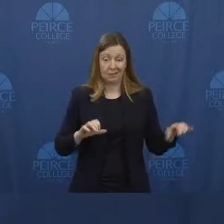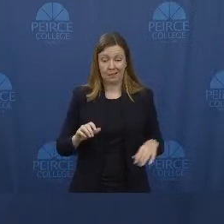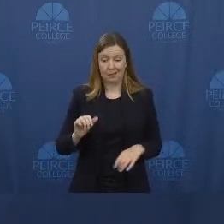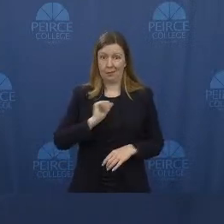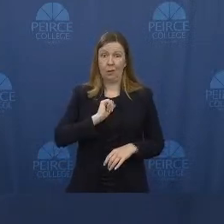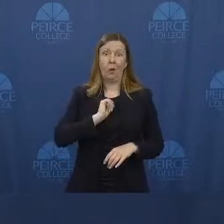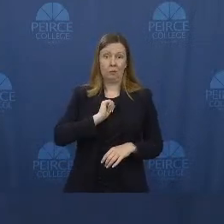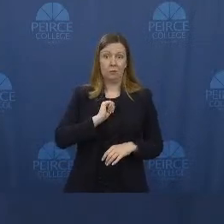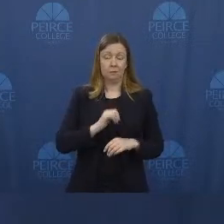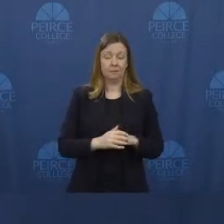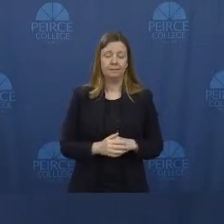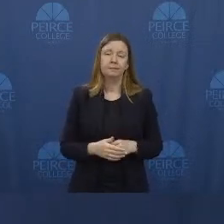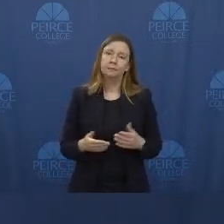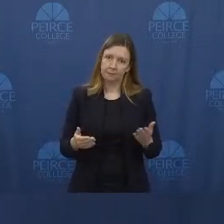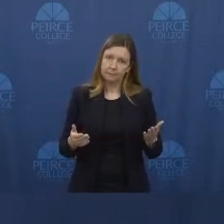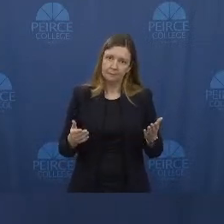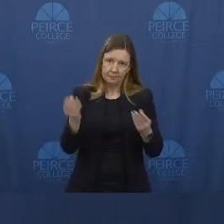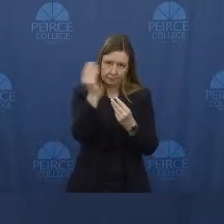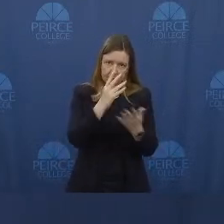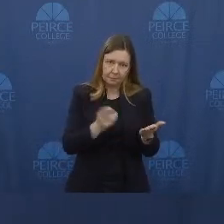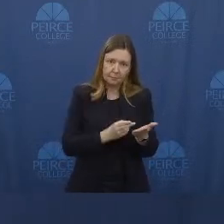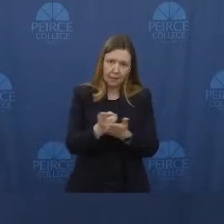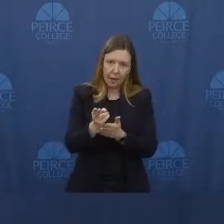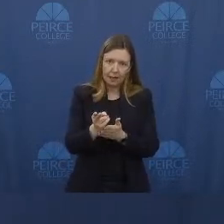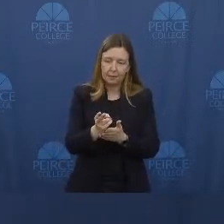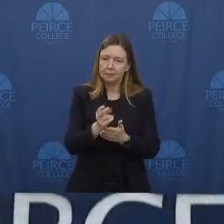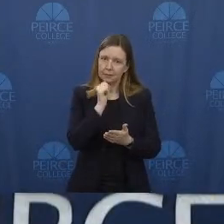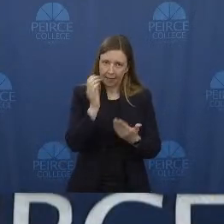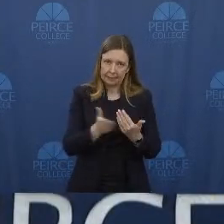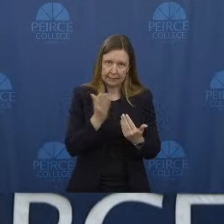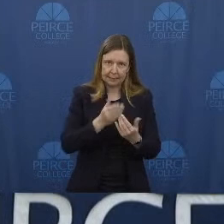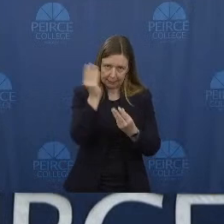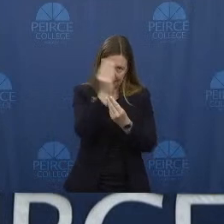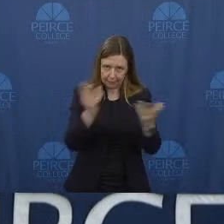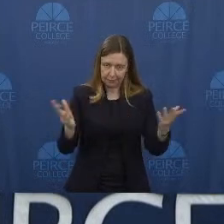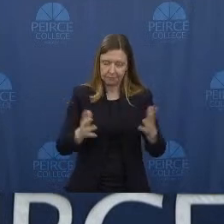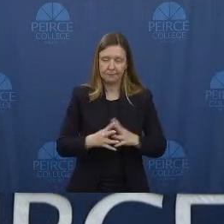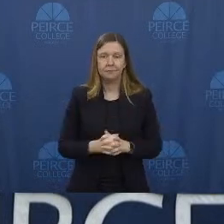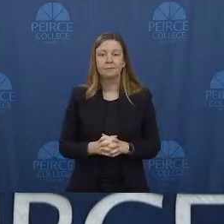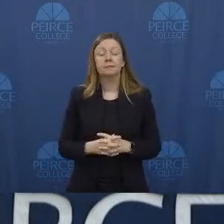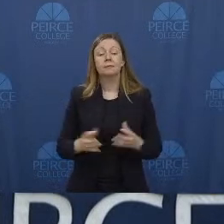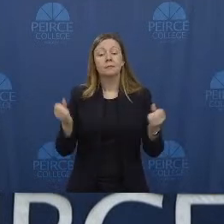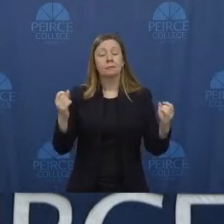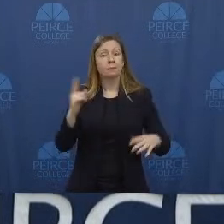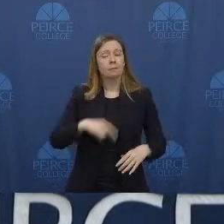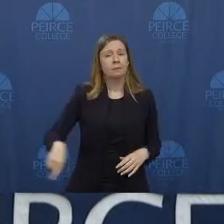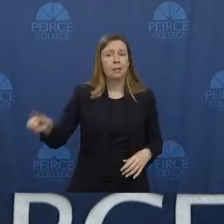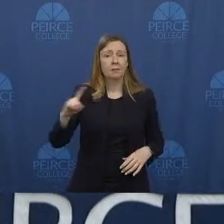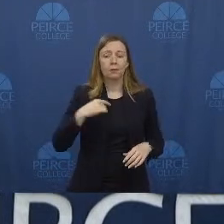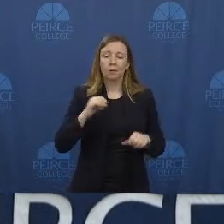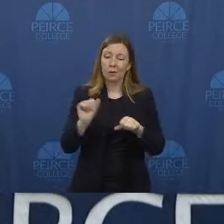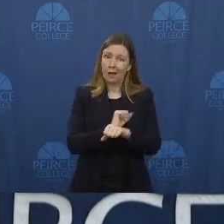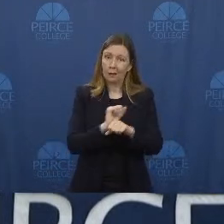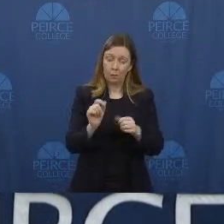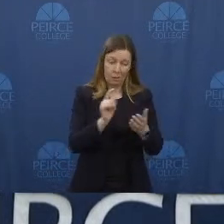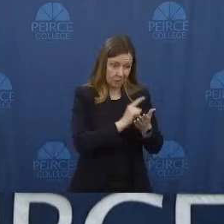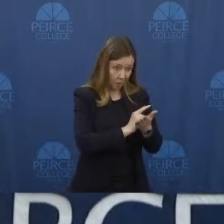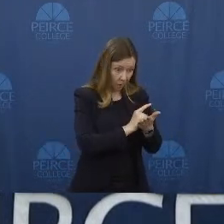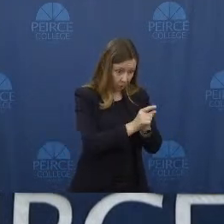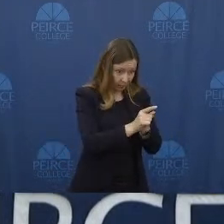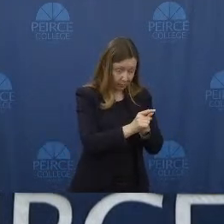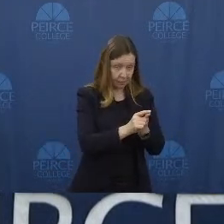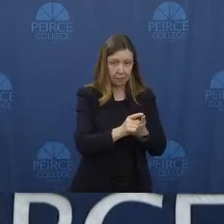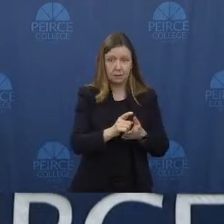own. Let's be honest, it wasn't easy. Like many of you, I worked all week and went